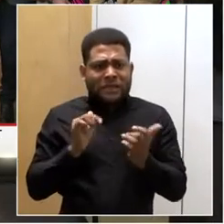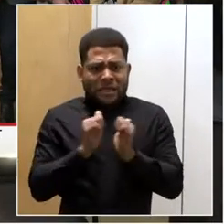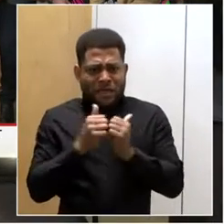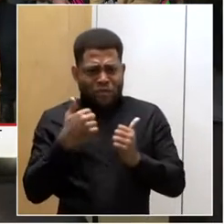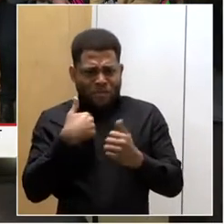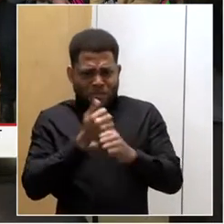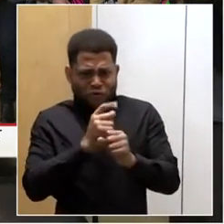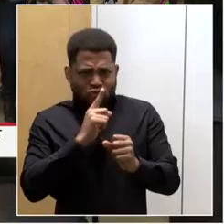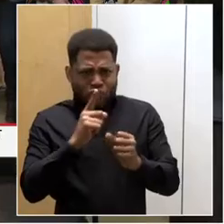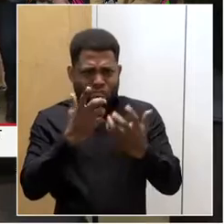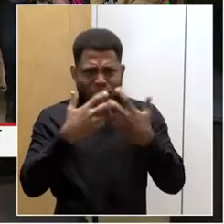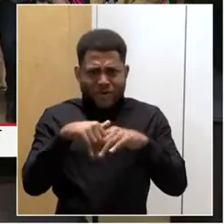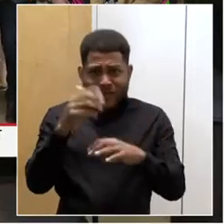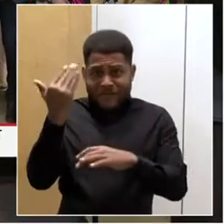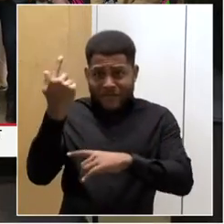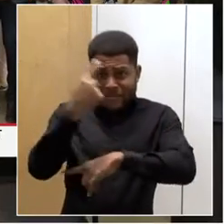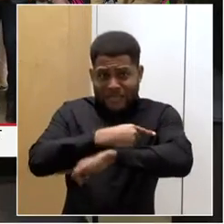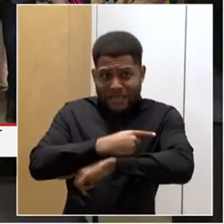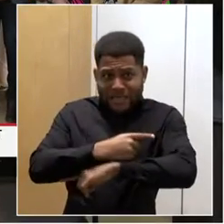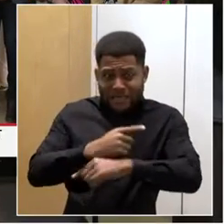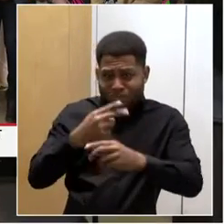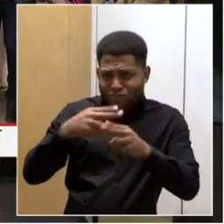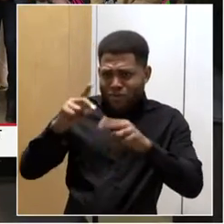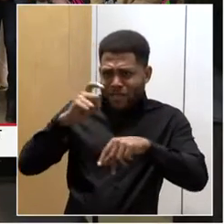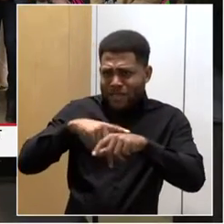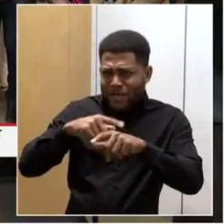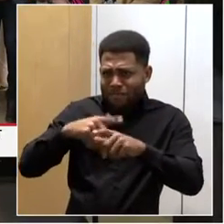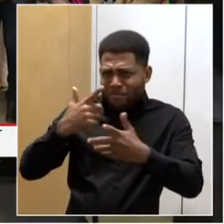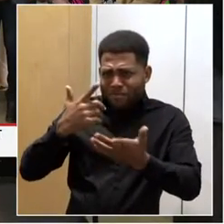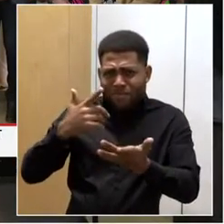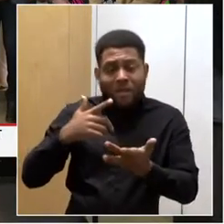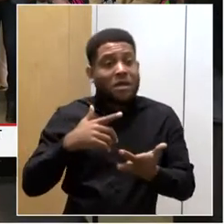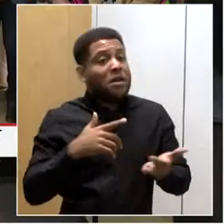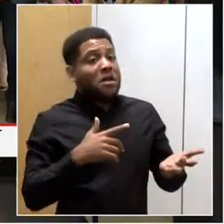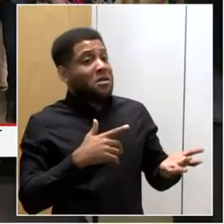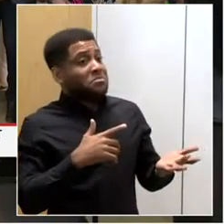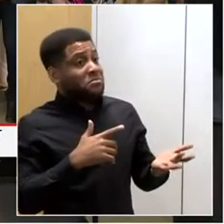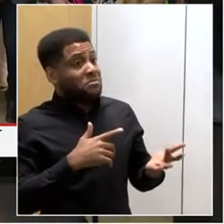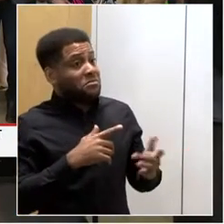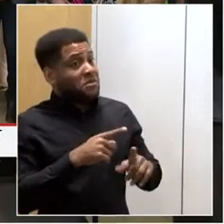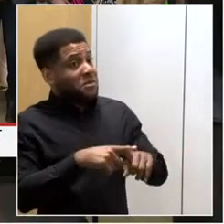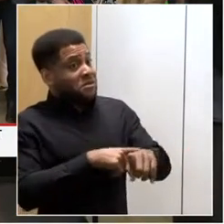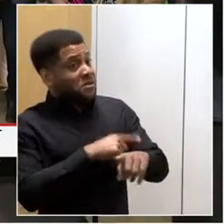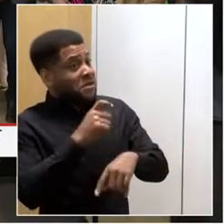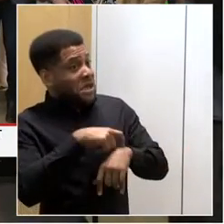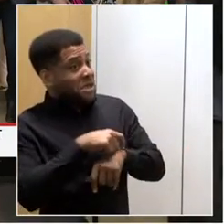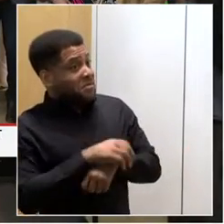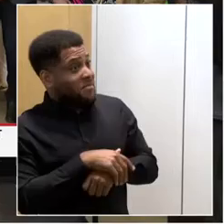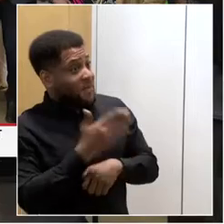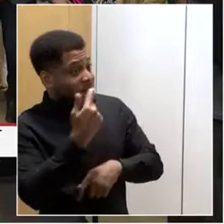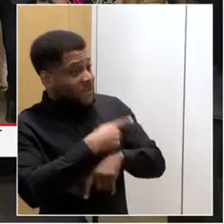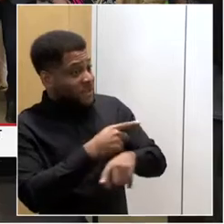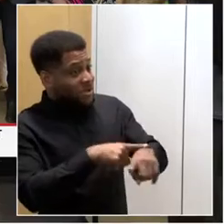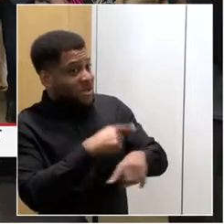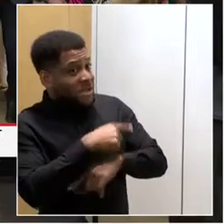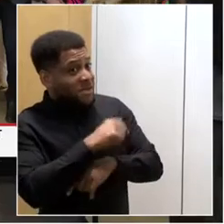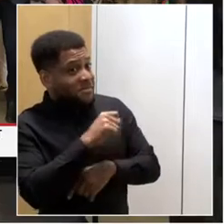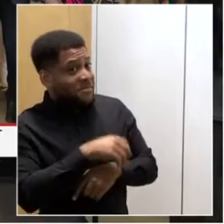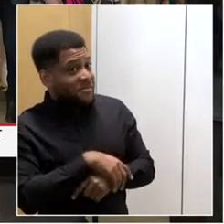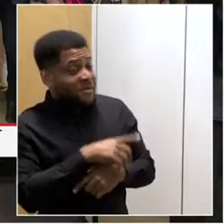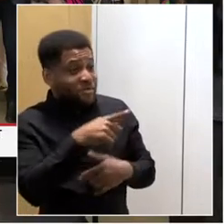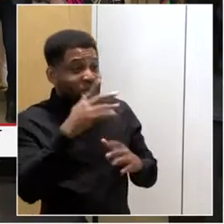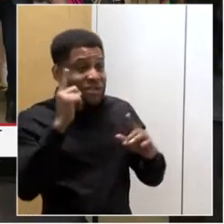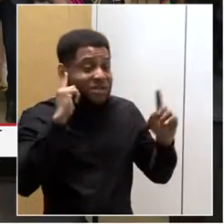that much time. Well, actually, I think it is quite a lot of time. And you've already heard the director